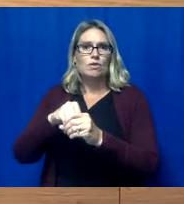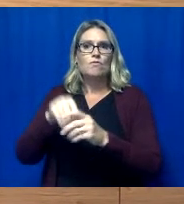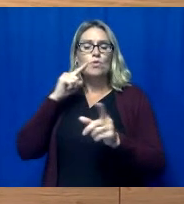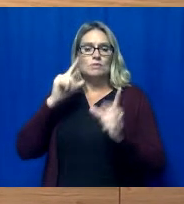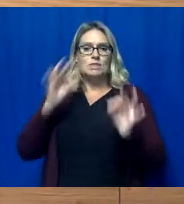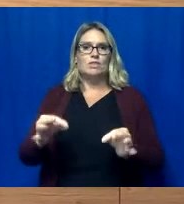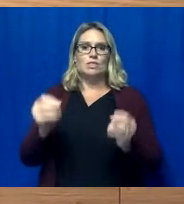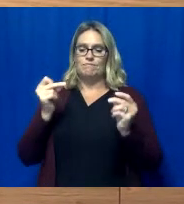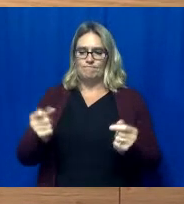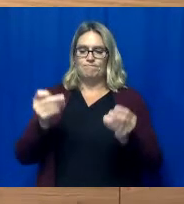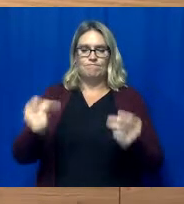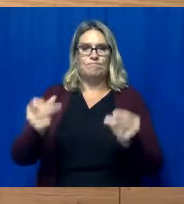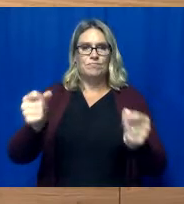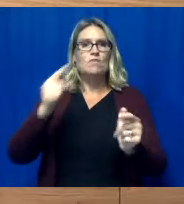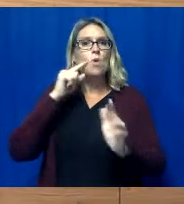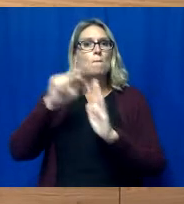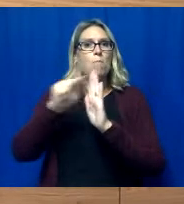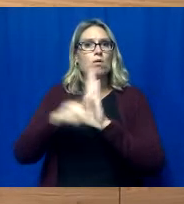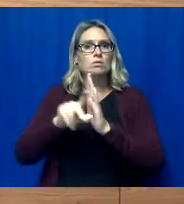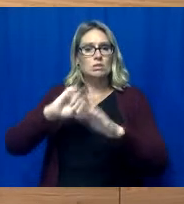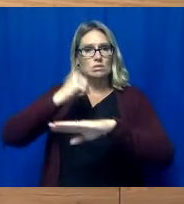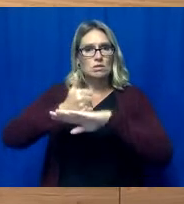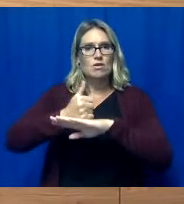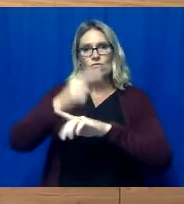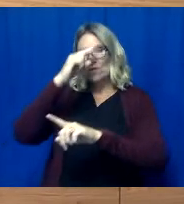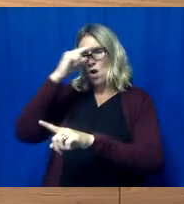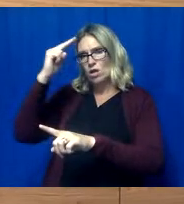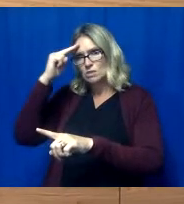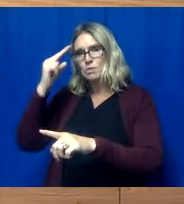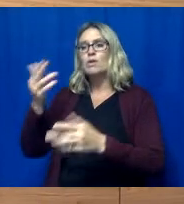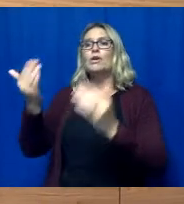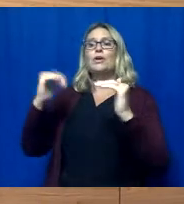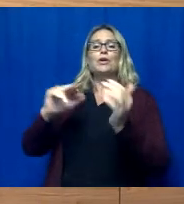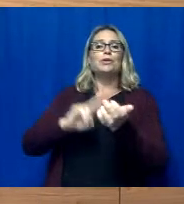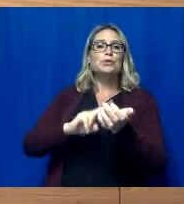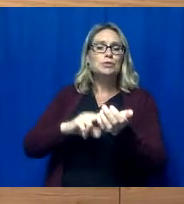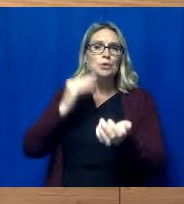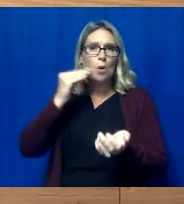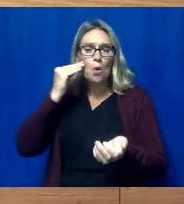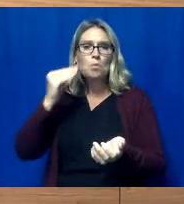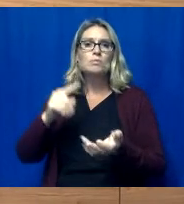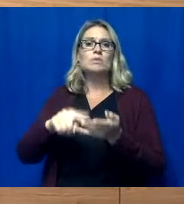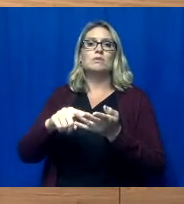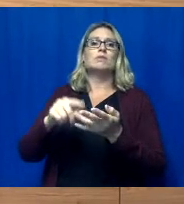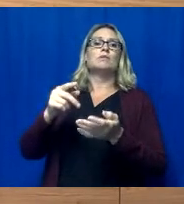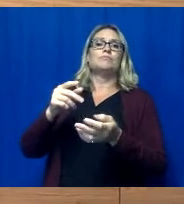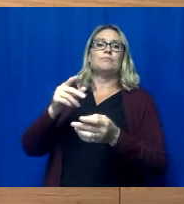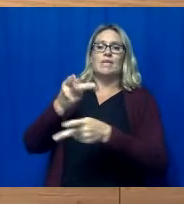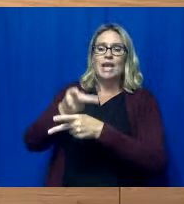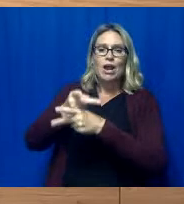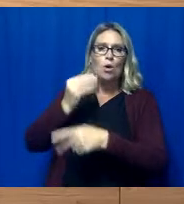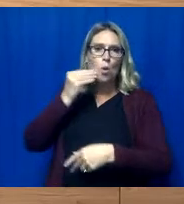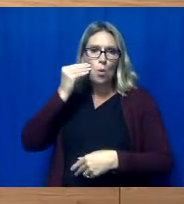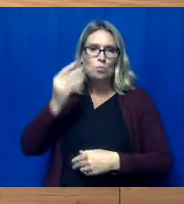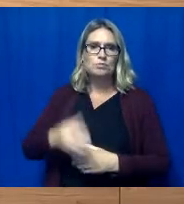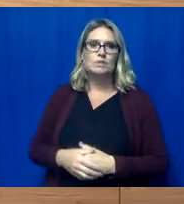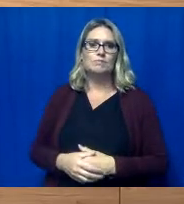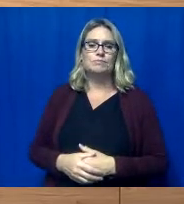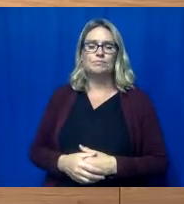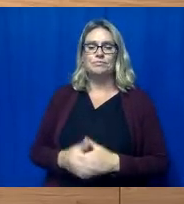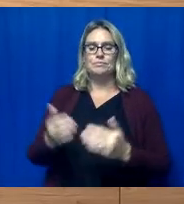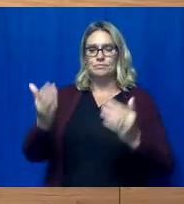decisions of policy within the RHAs and our nursing homes, long-term care sector. Thank you. Derek Dubé.